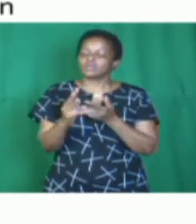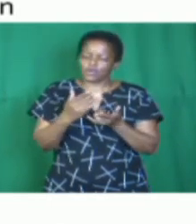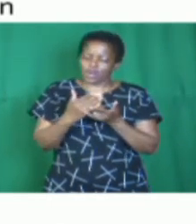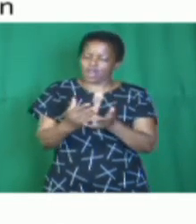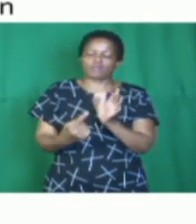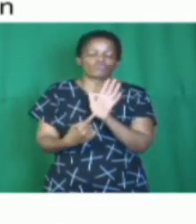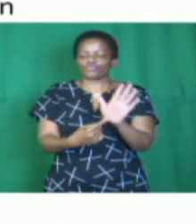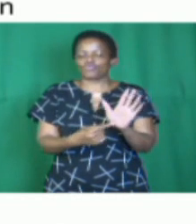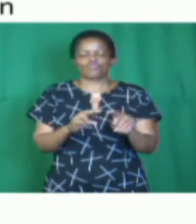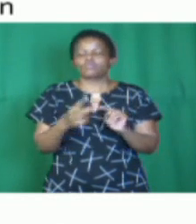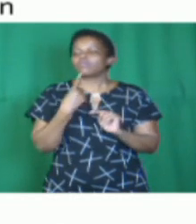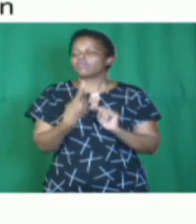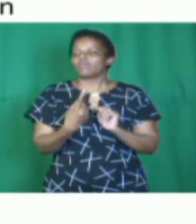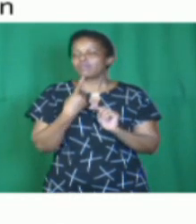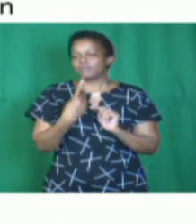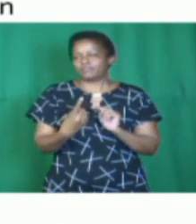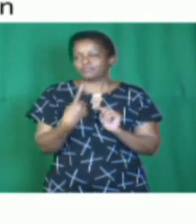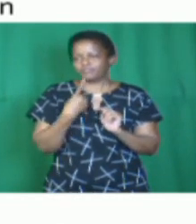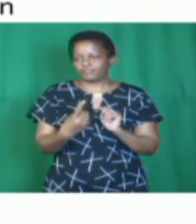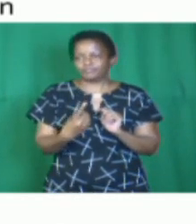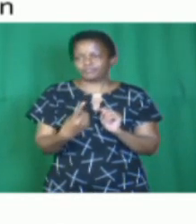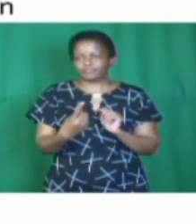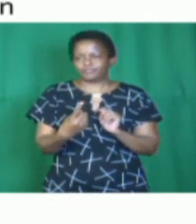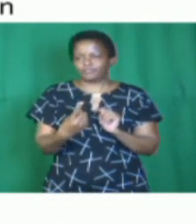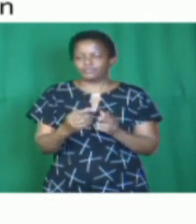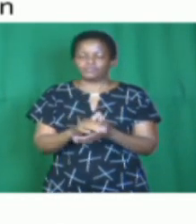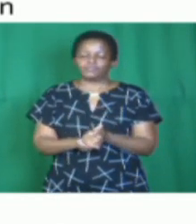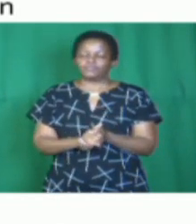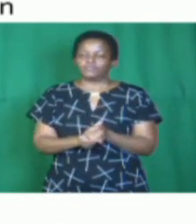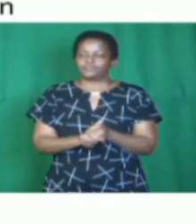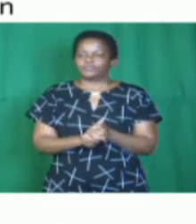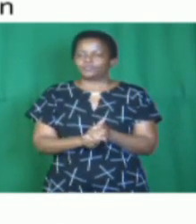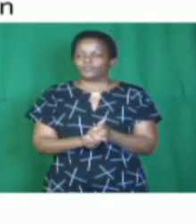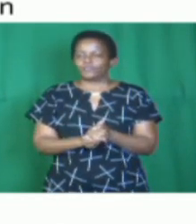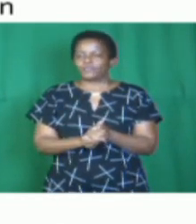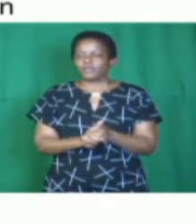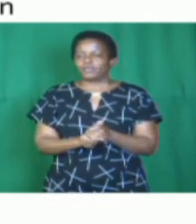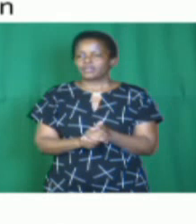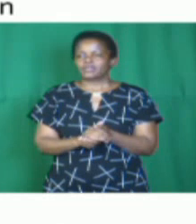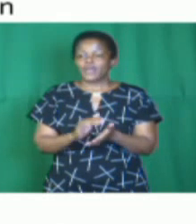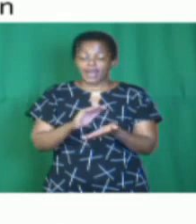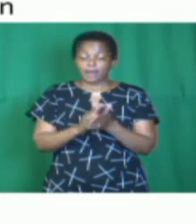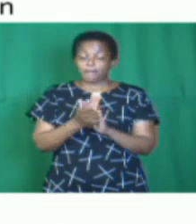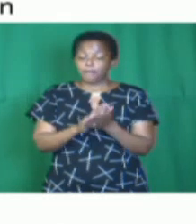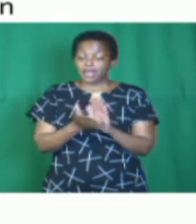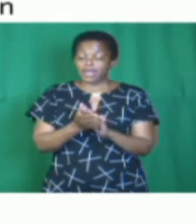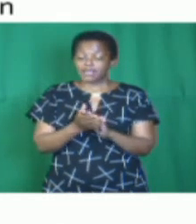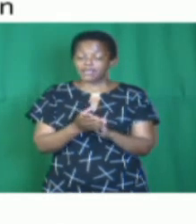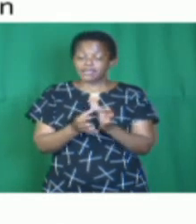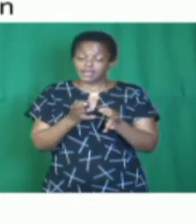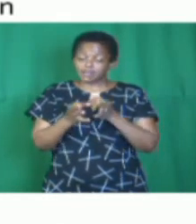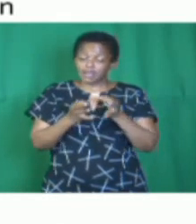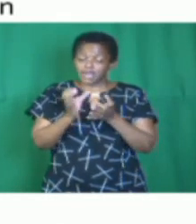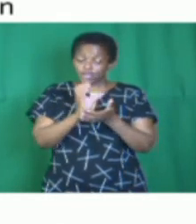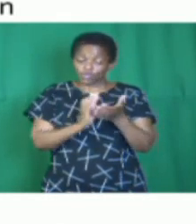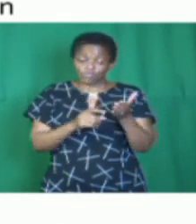strong verbs, and the adverbs that I keep on referring to. And this makes the descriptive to be